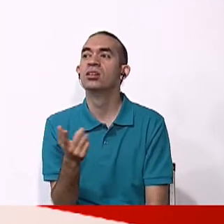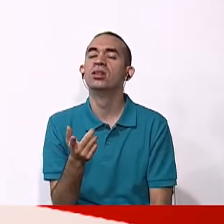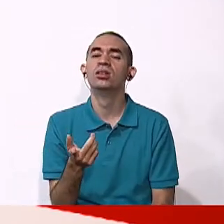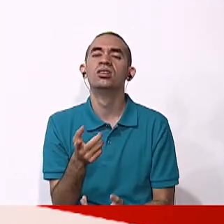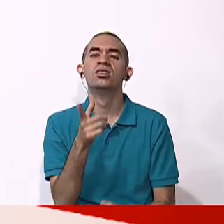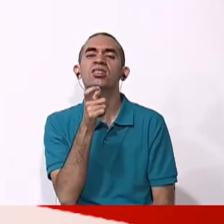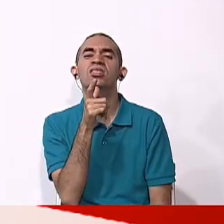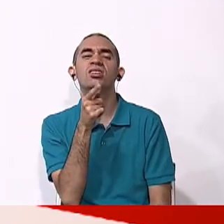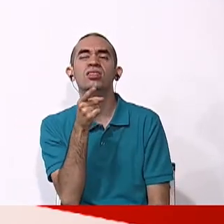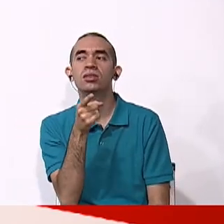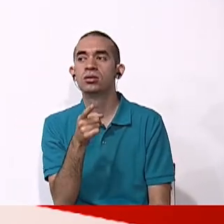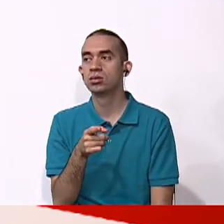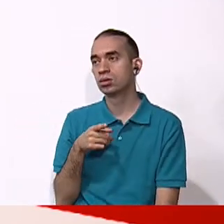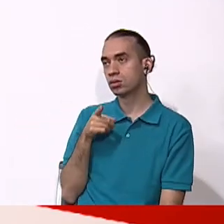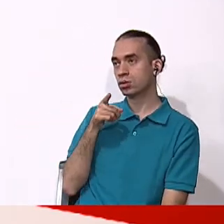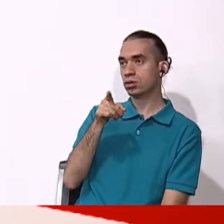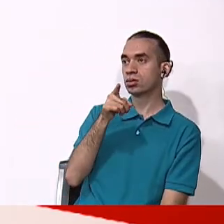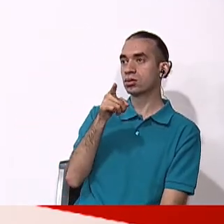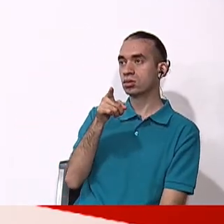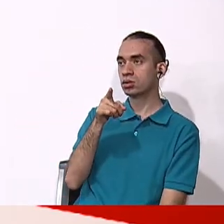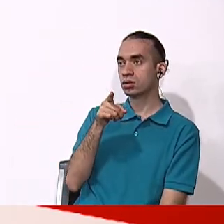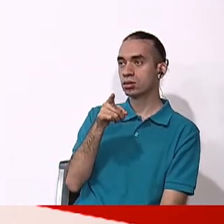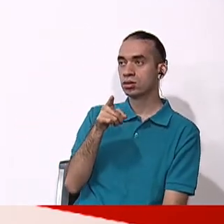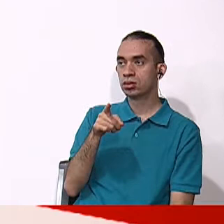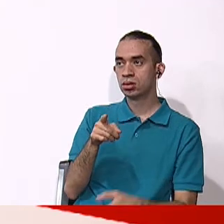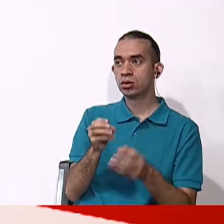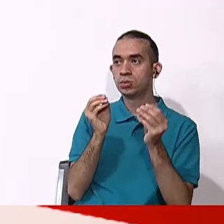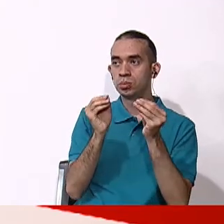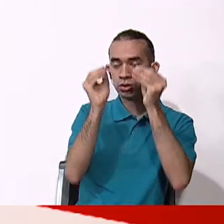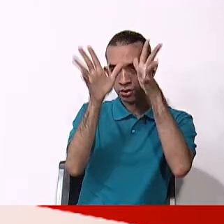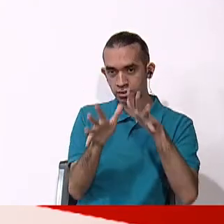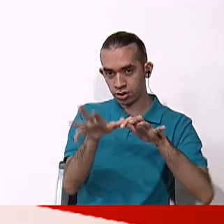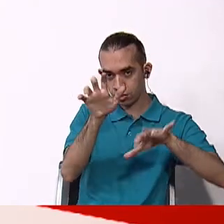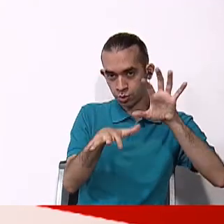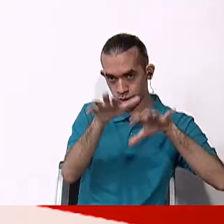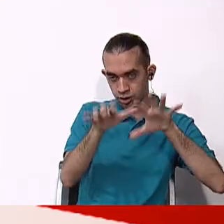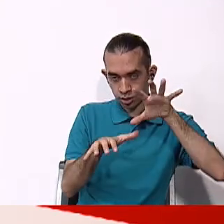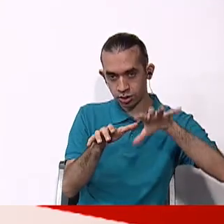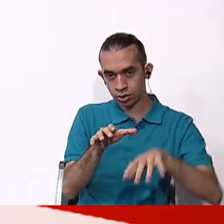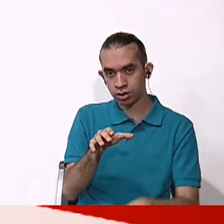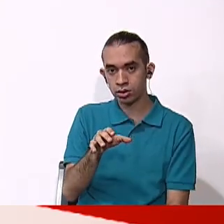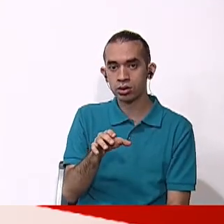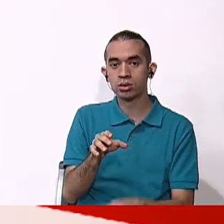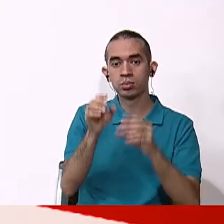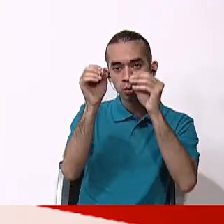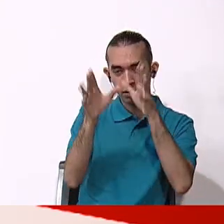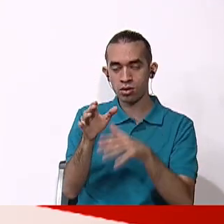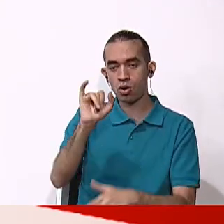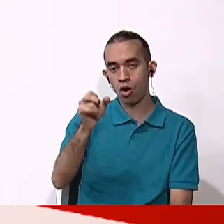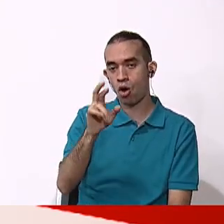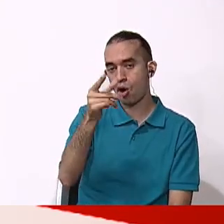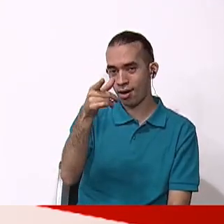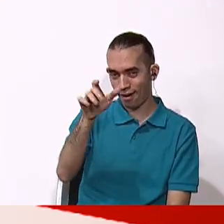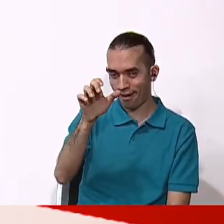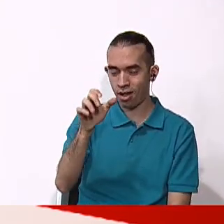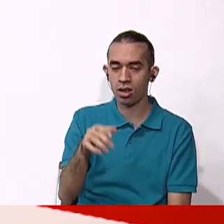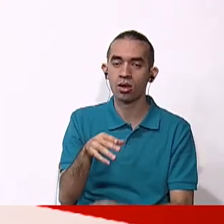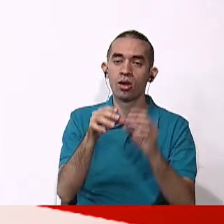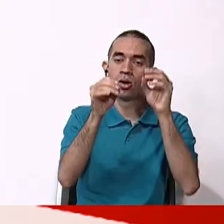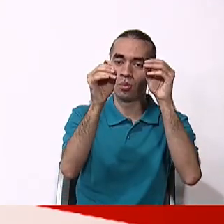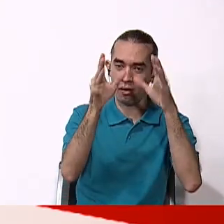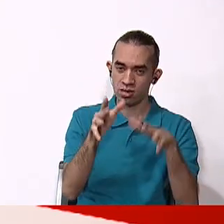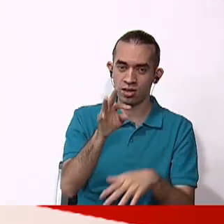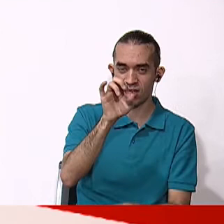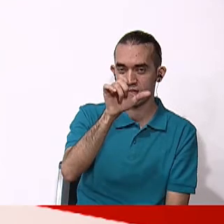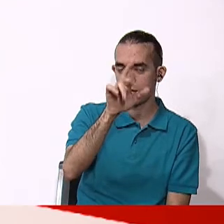he? Well, he is the computer teacher. He is teacher Jorge. Hi,